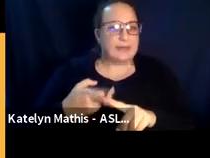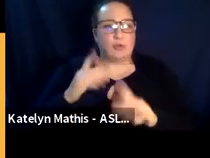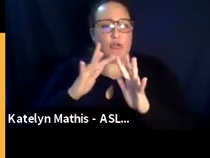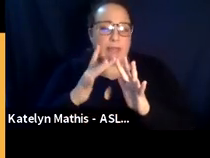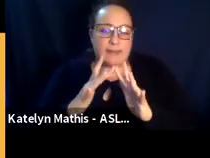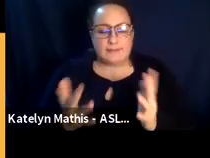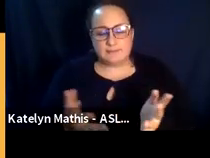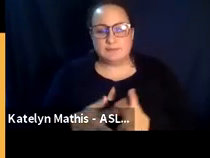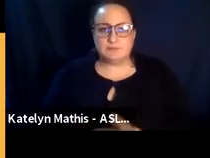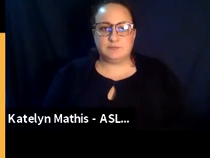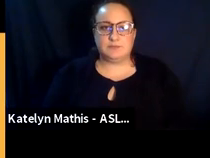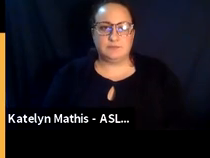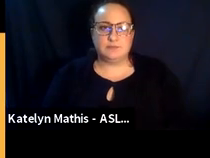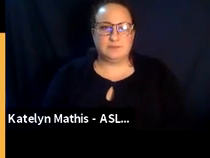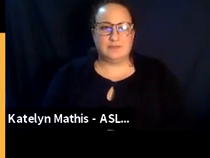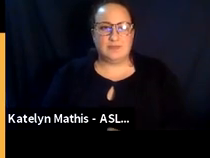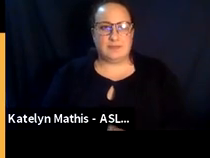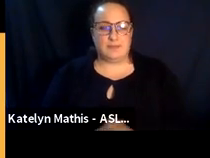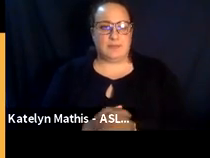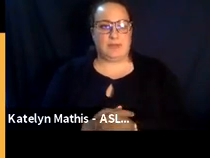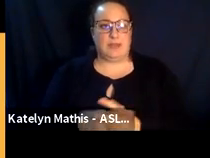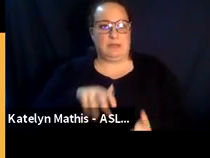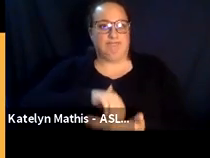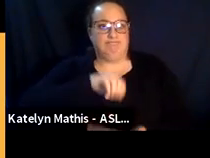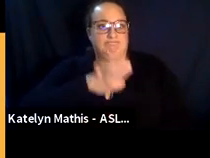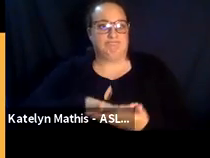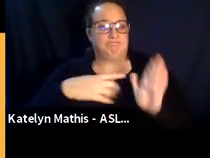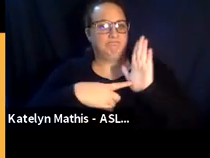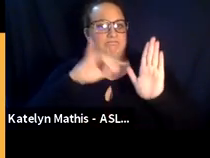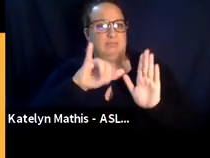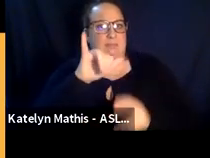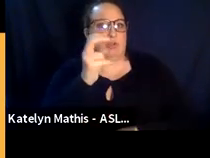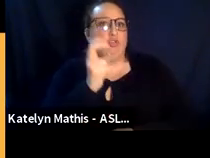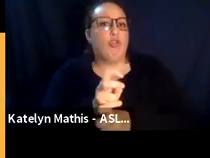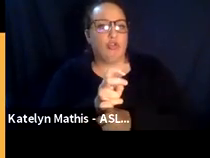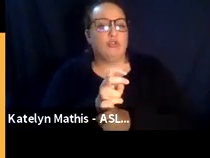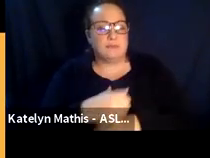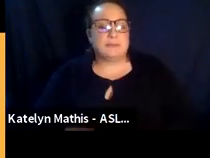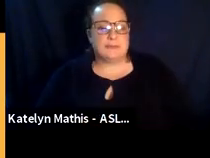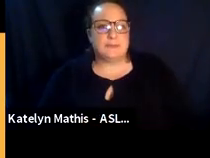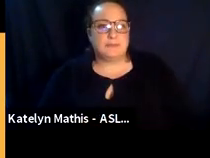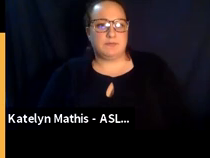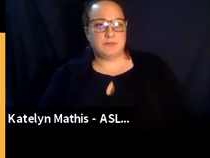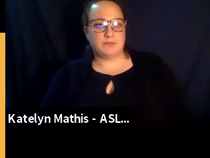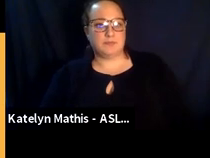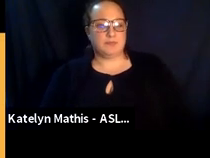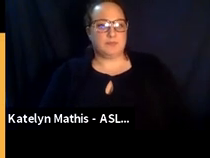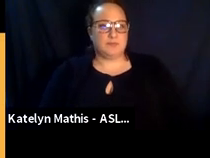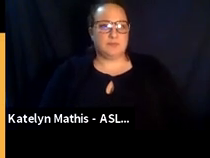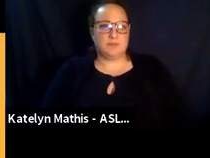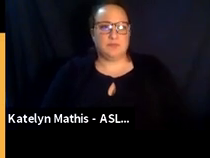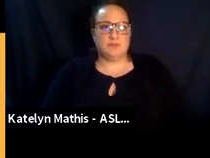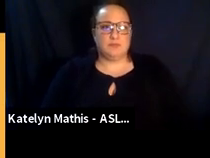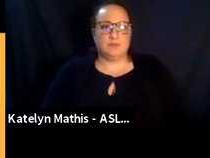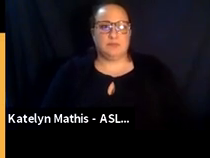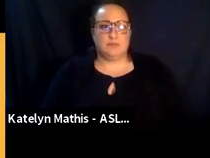online, kind of identifying that for your child, because that can be really hard and difficult. Also, within